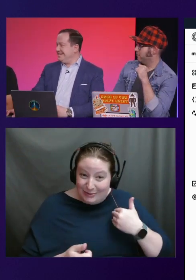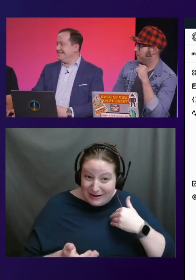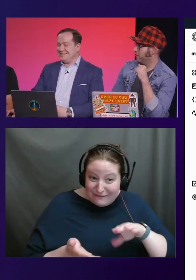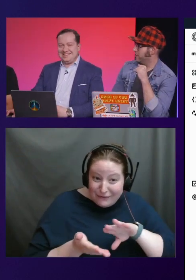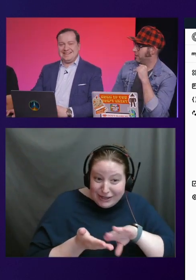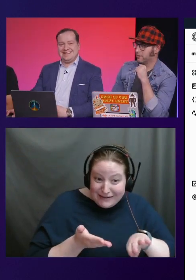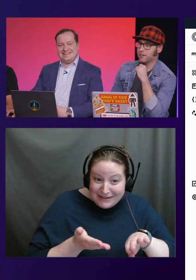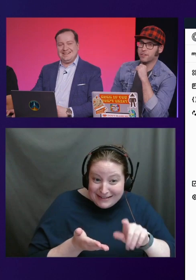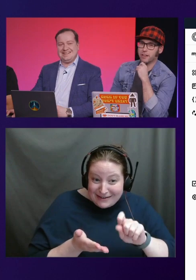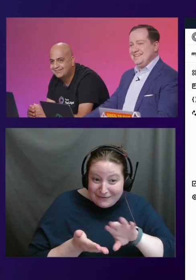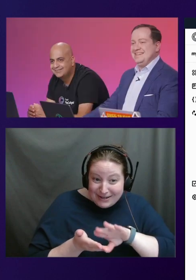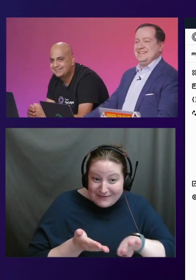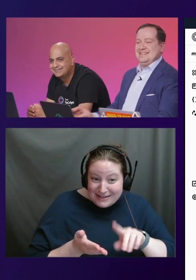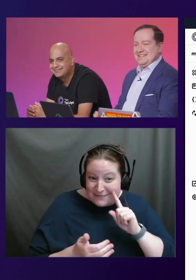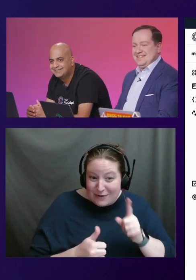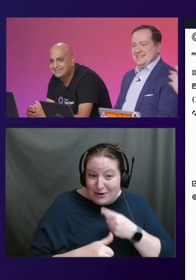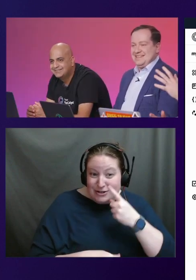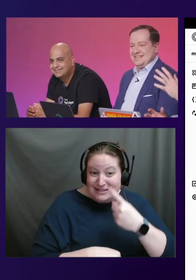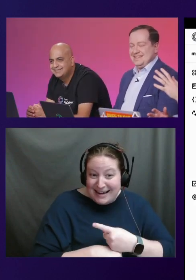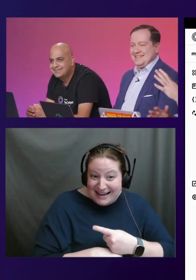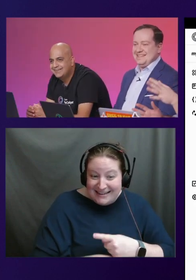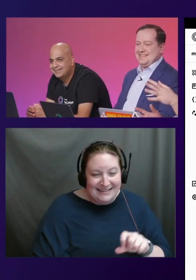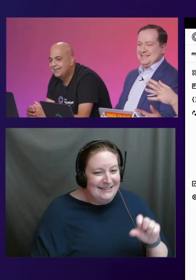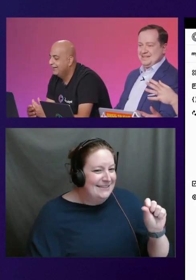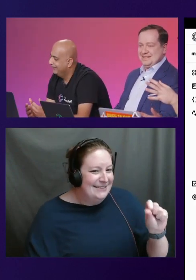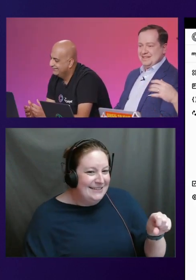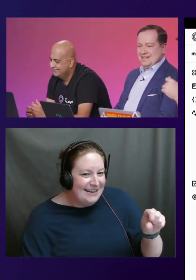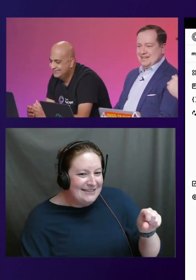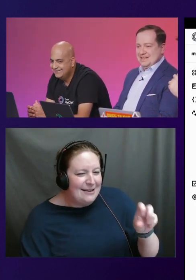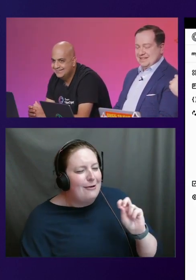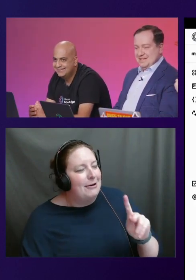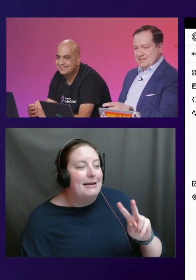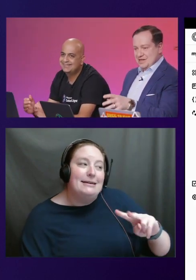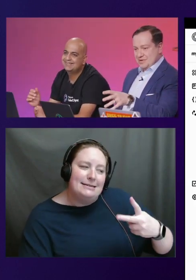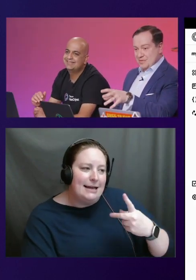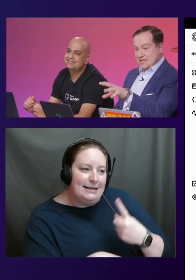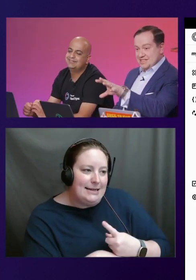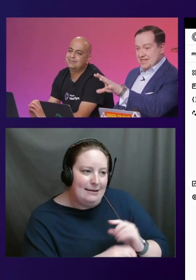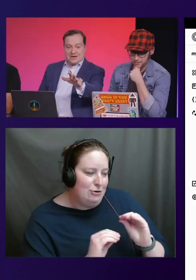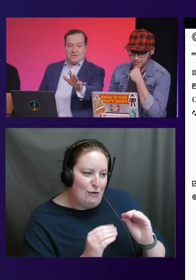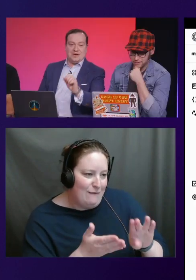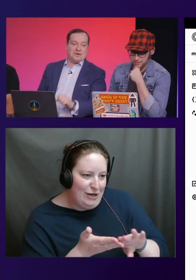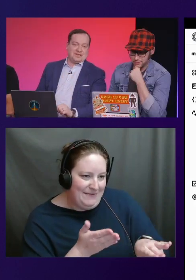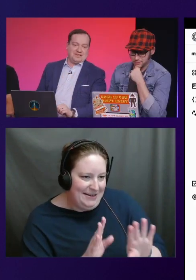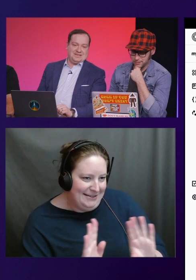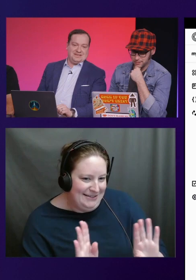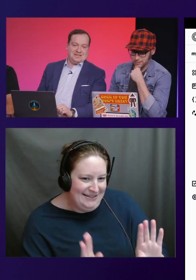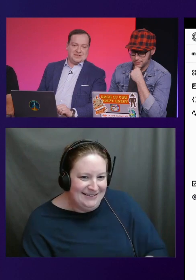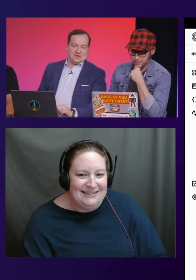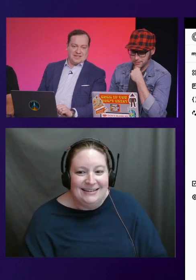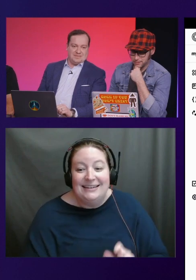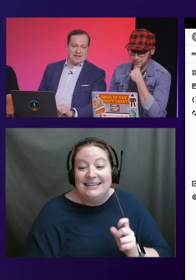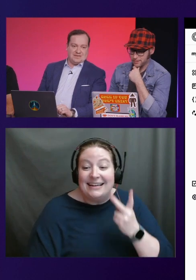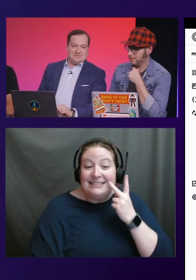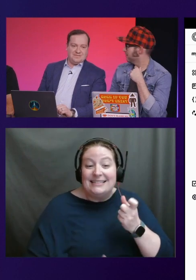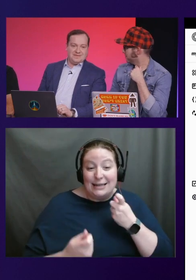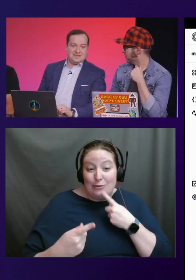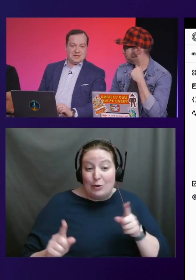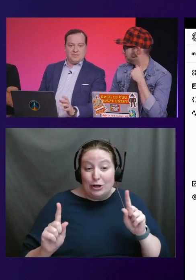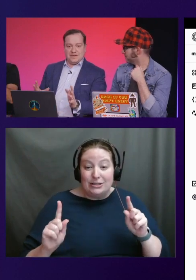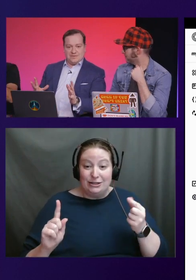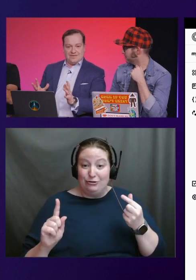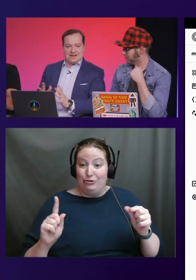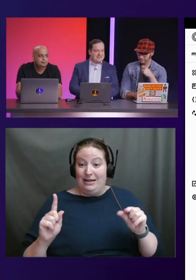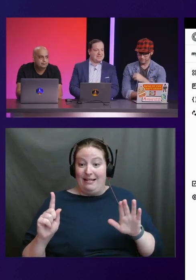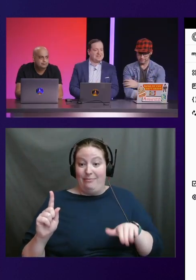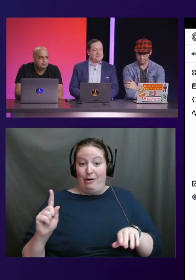first error. Come on, first something error. like that. Yeah. Second error, though, no Nah. forgiveness. So here we go. We can see it worked. It's green at the bottom.